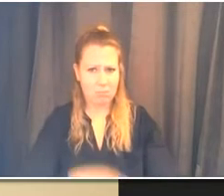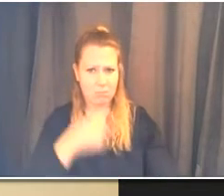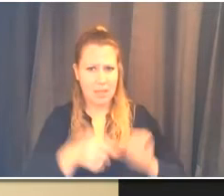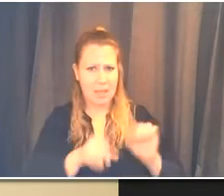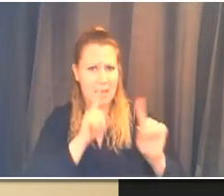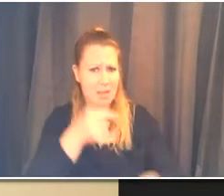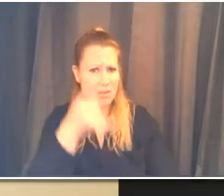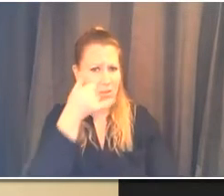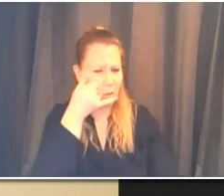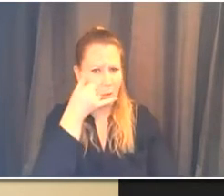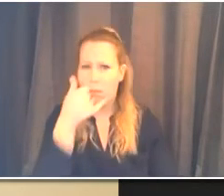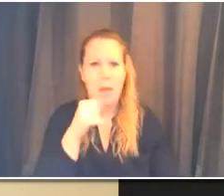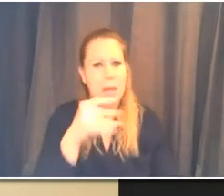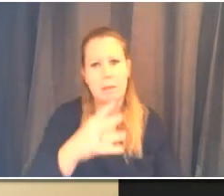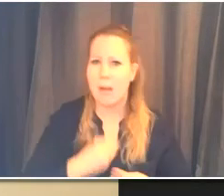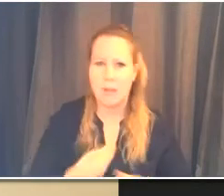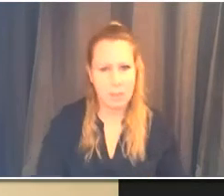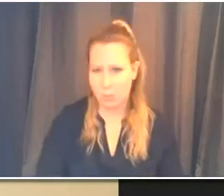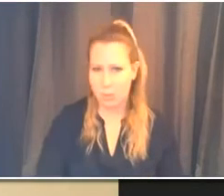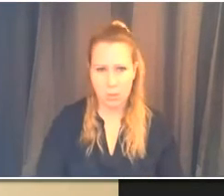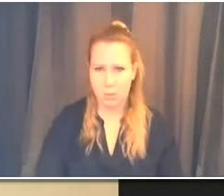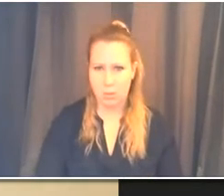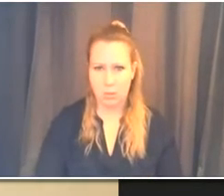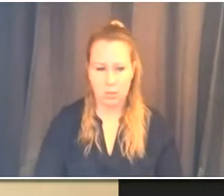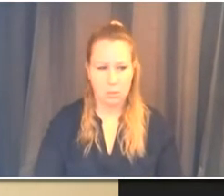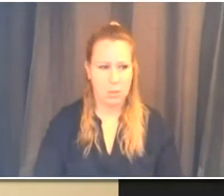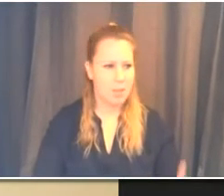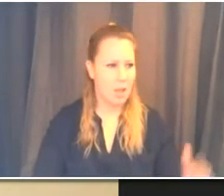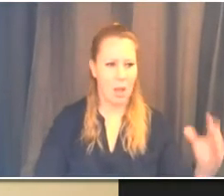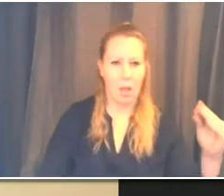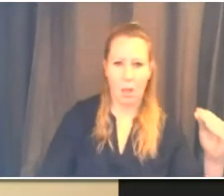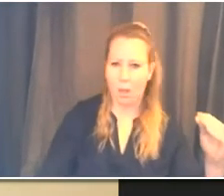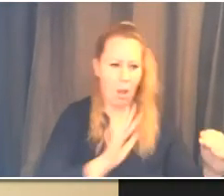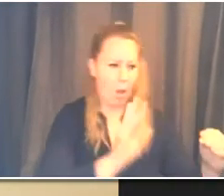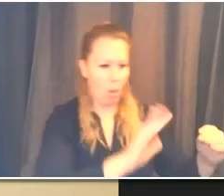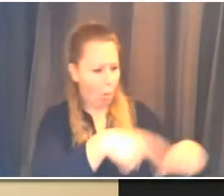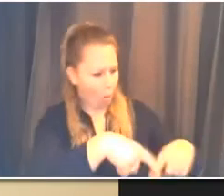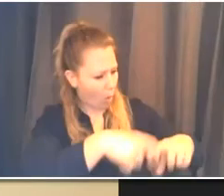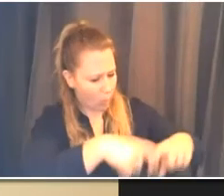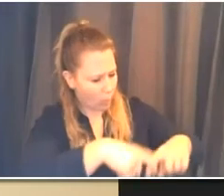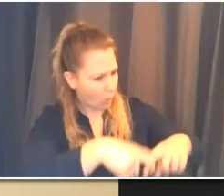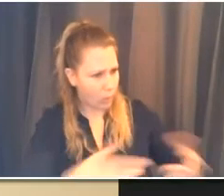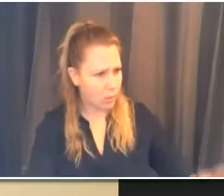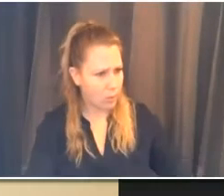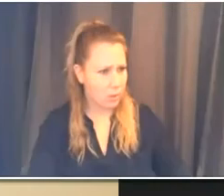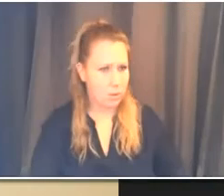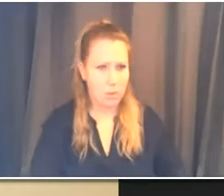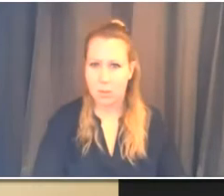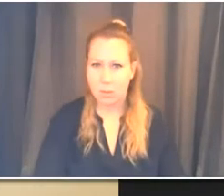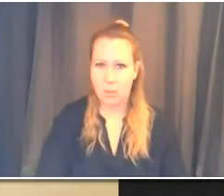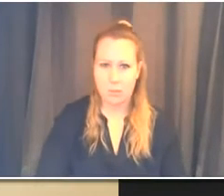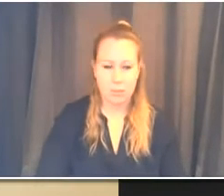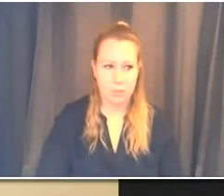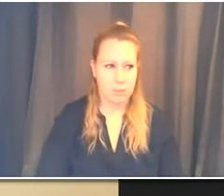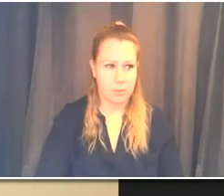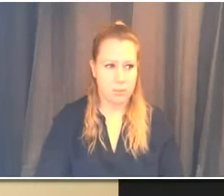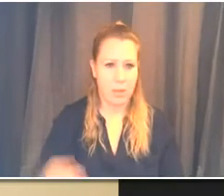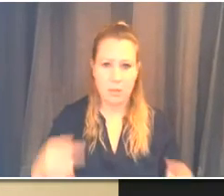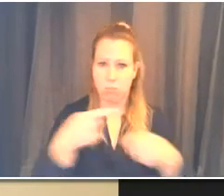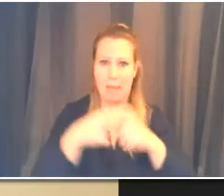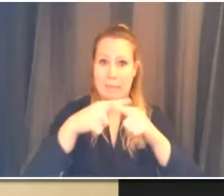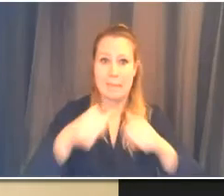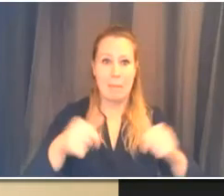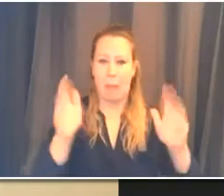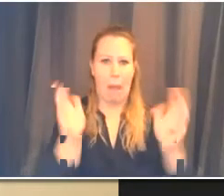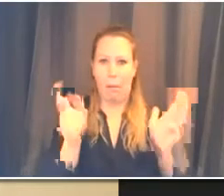statement so desk offic so assigned to a precin a local pre should absolutely